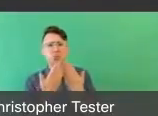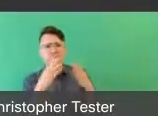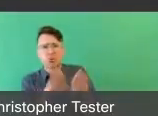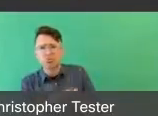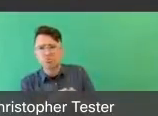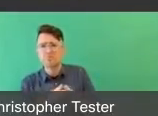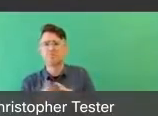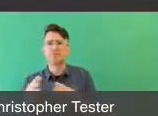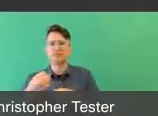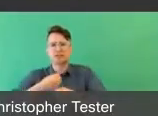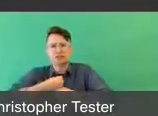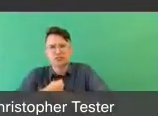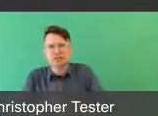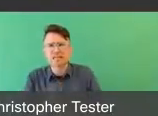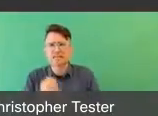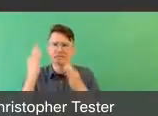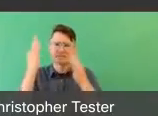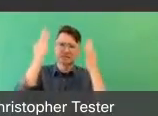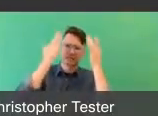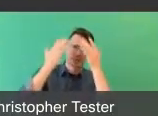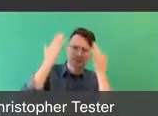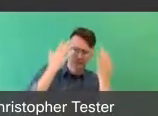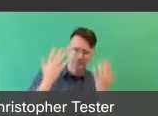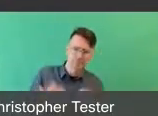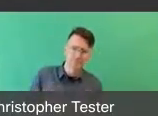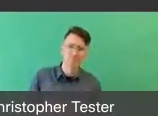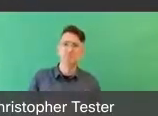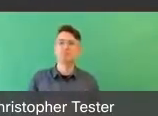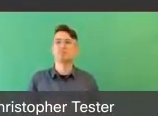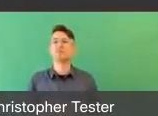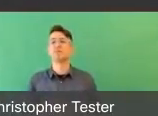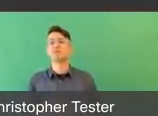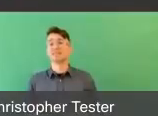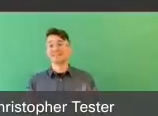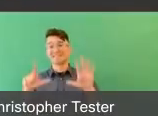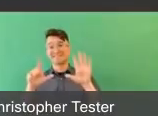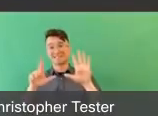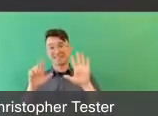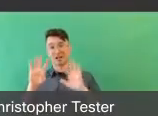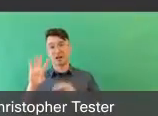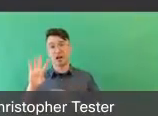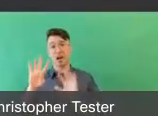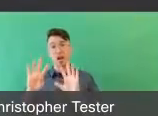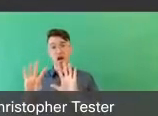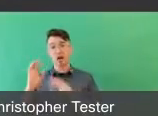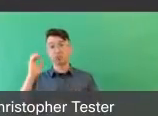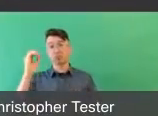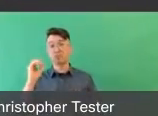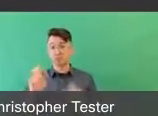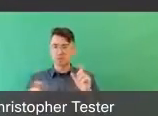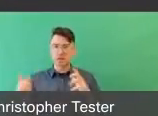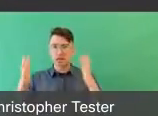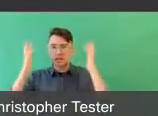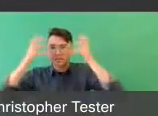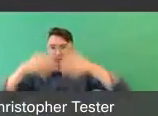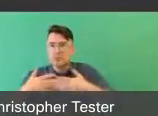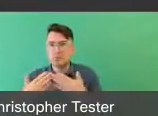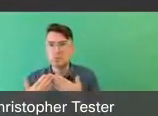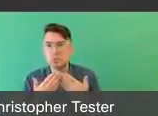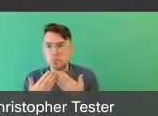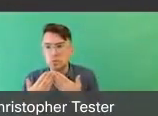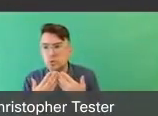79% reported that. And only half, a little less than half, felt that they were well informed about